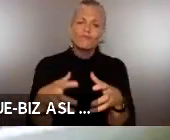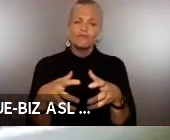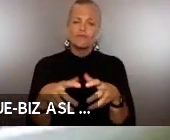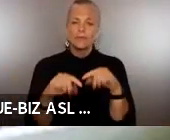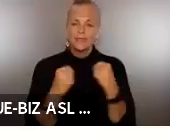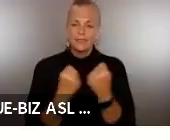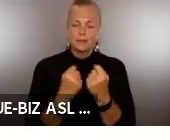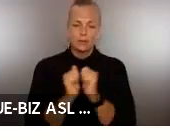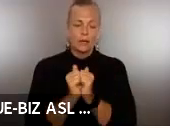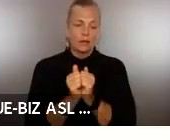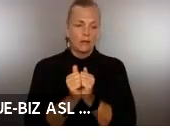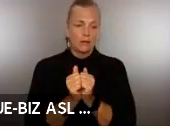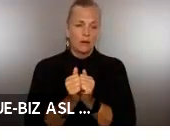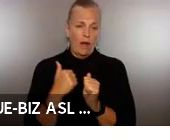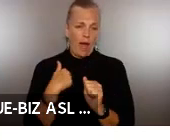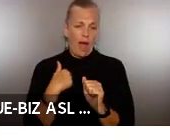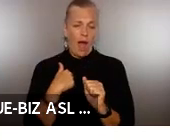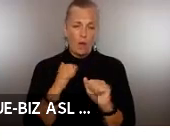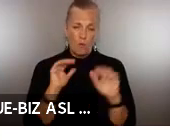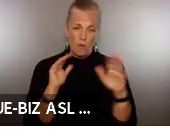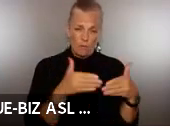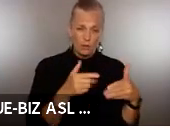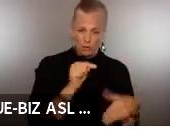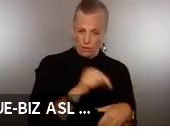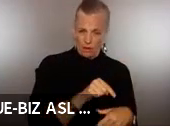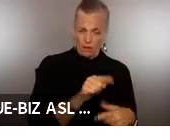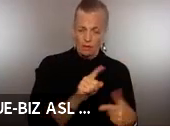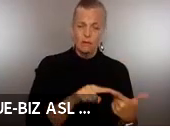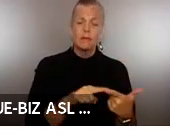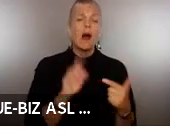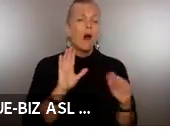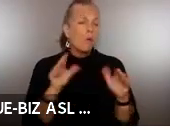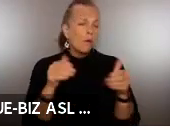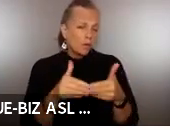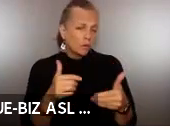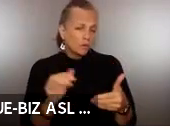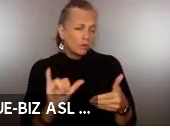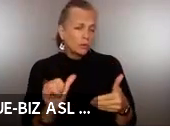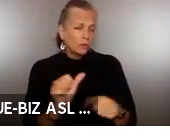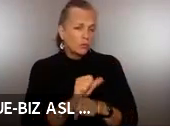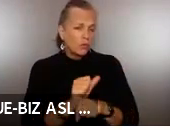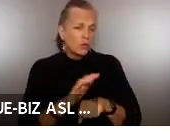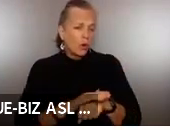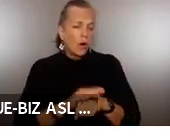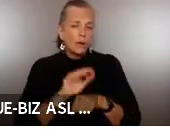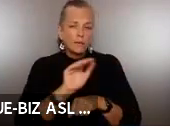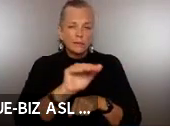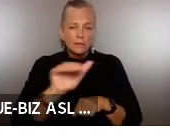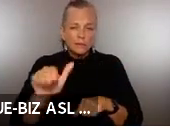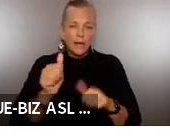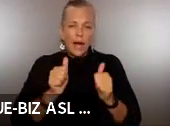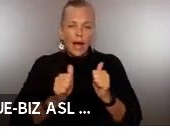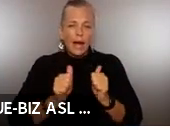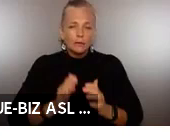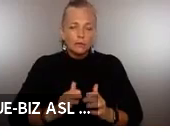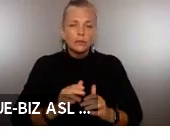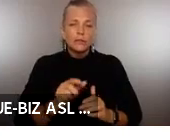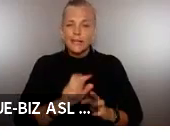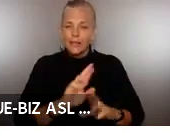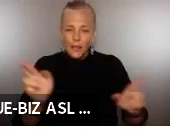I'll also work on notifying all the actors getting them on their A